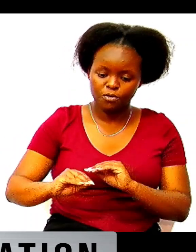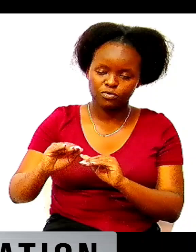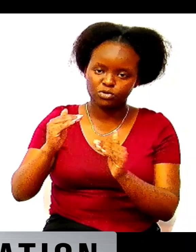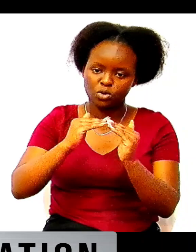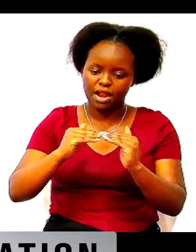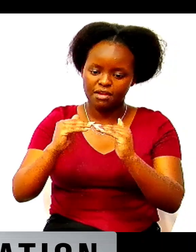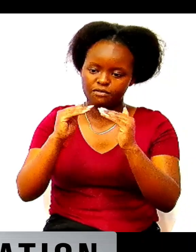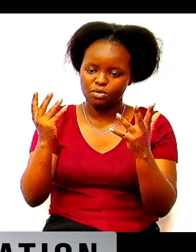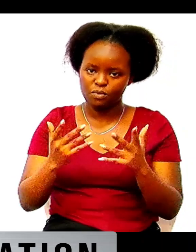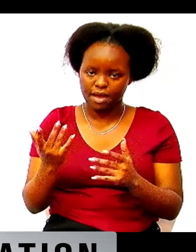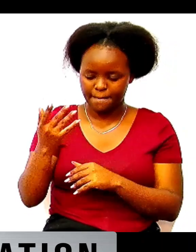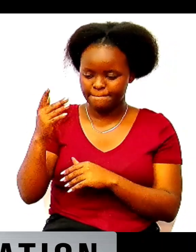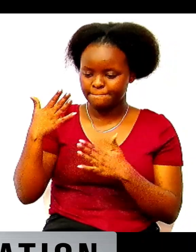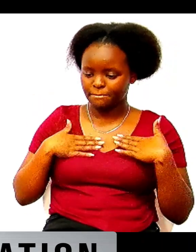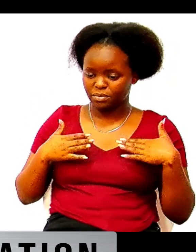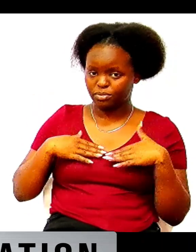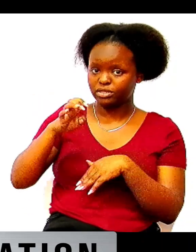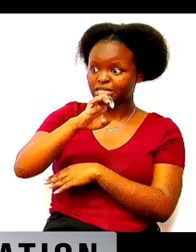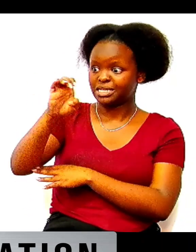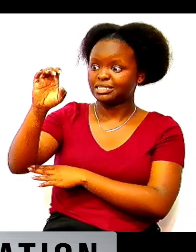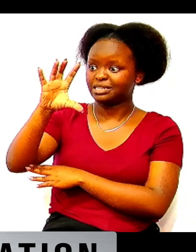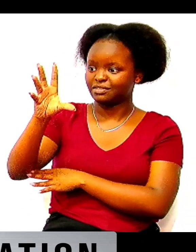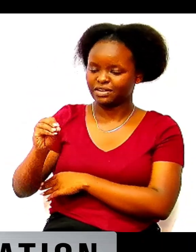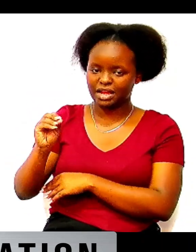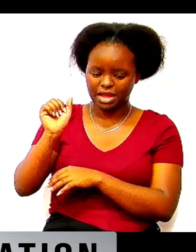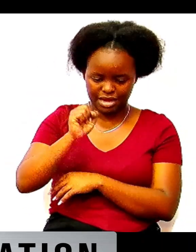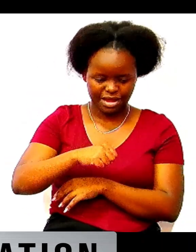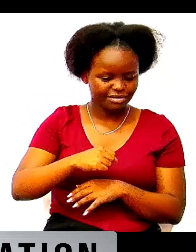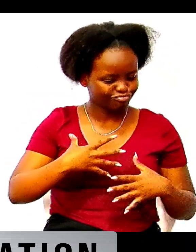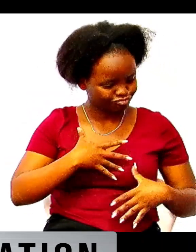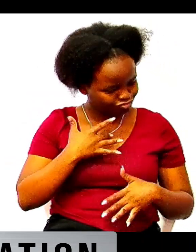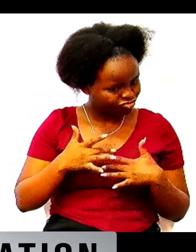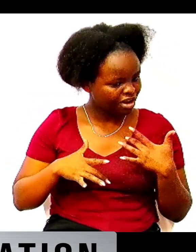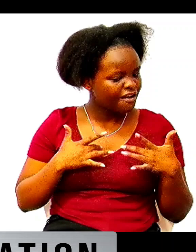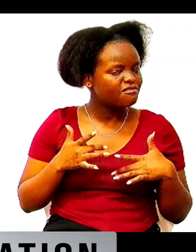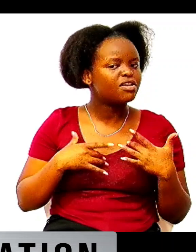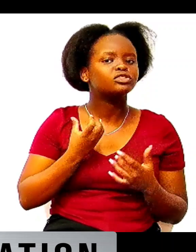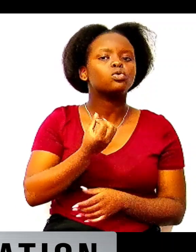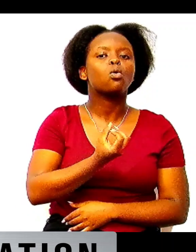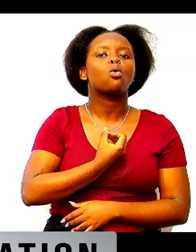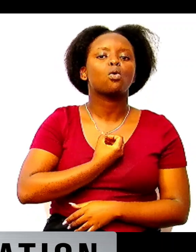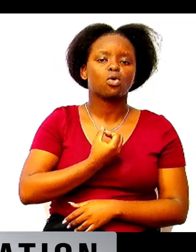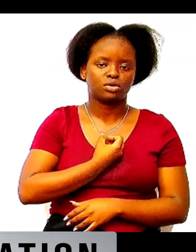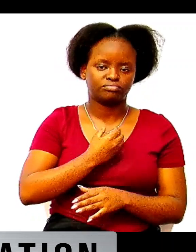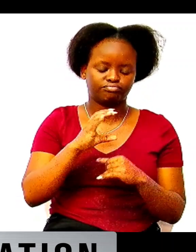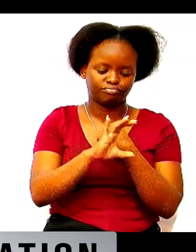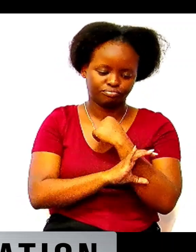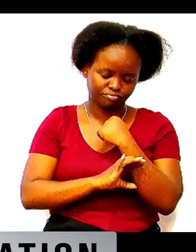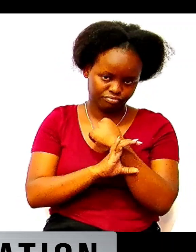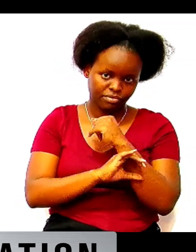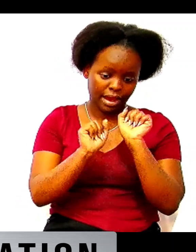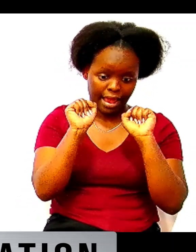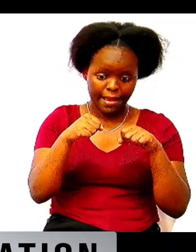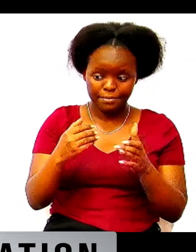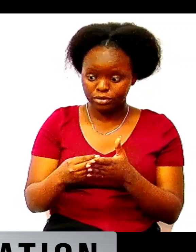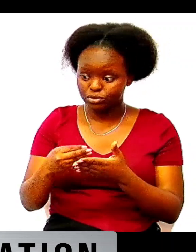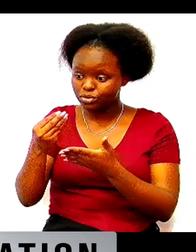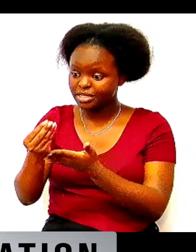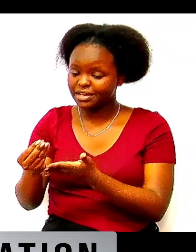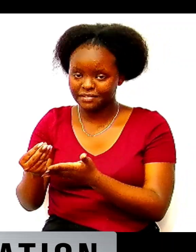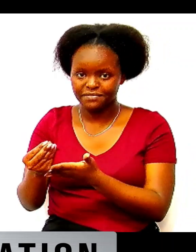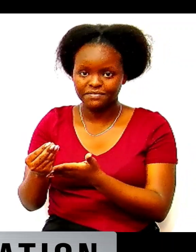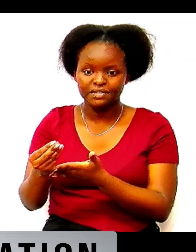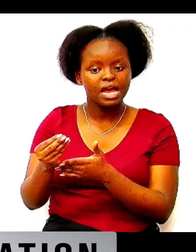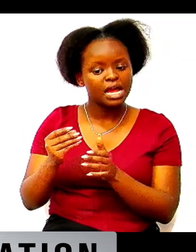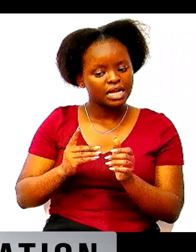people of East Africa can actually be felt to own their countries, to be able to give direction to their